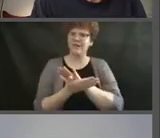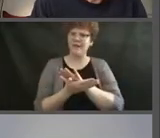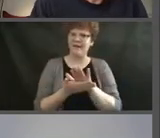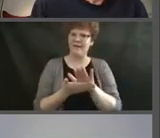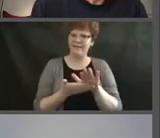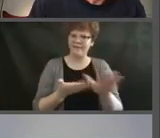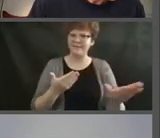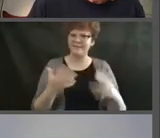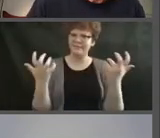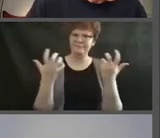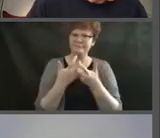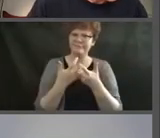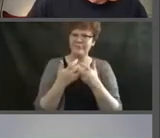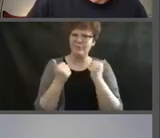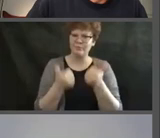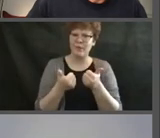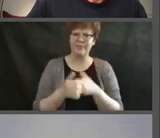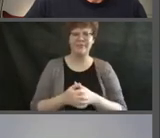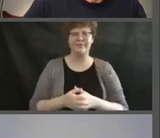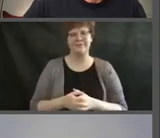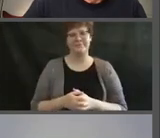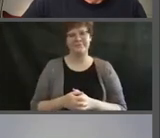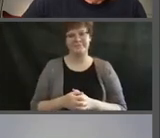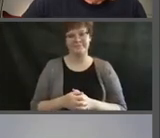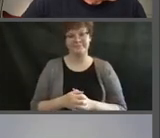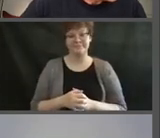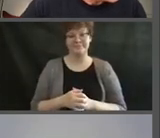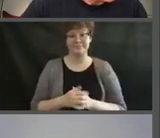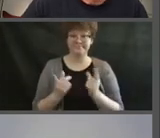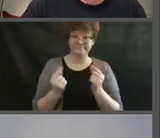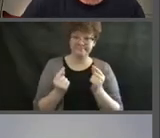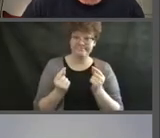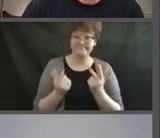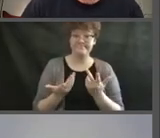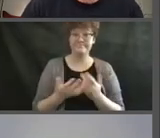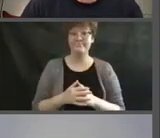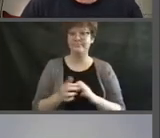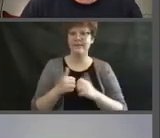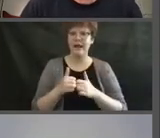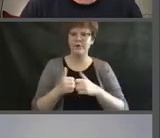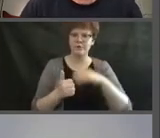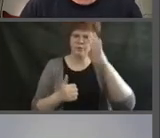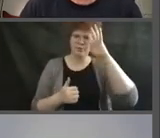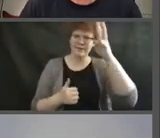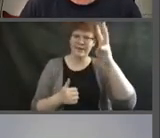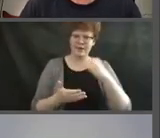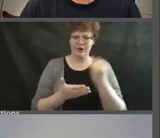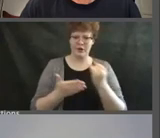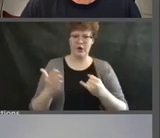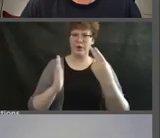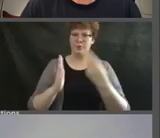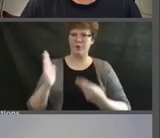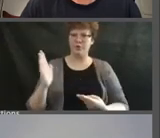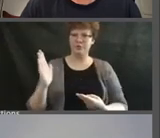really well. So what I'm gonna do here to create our art brush is you have to first